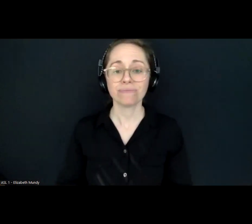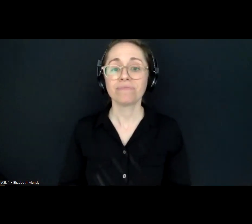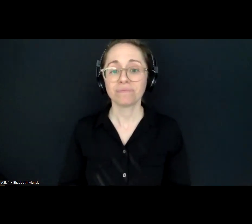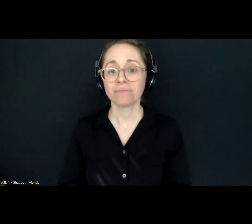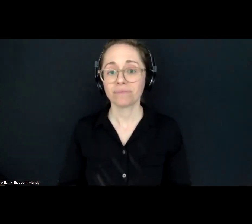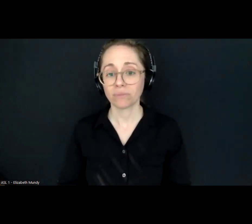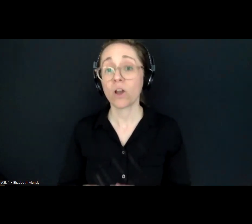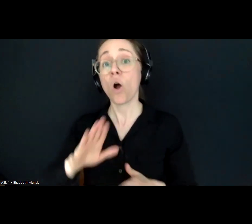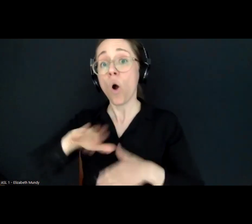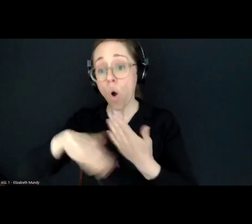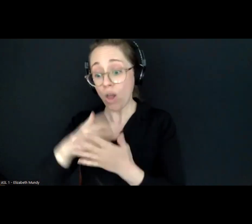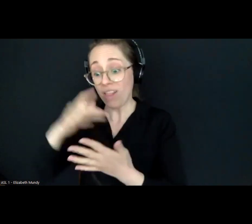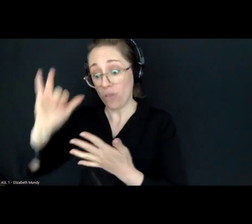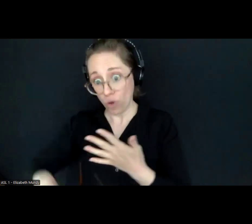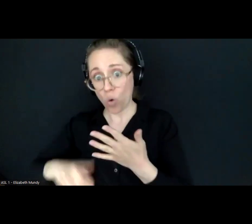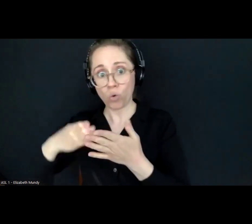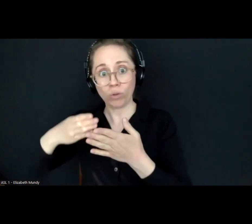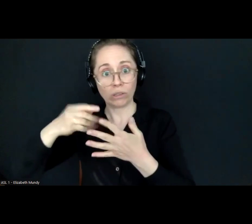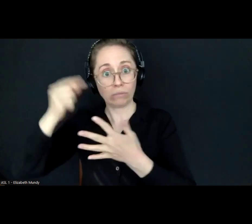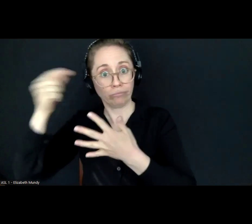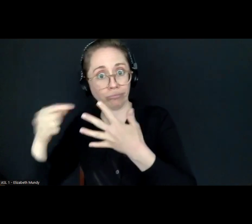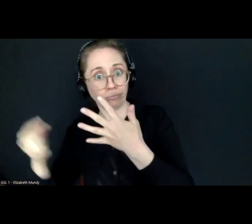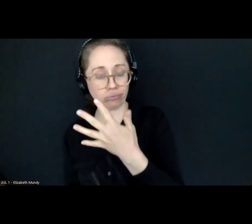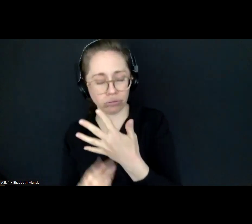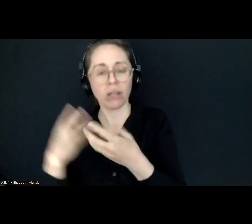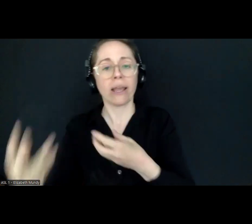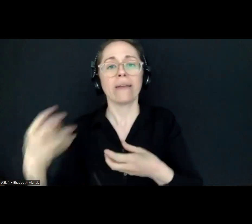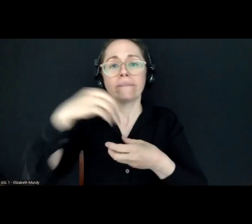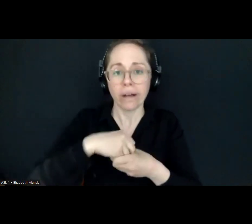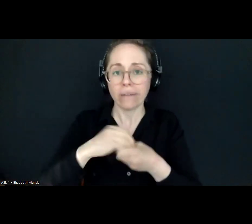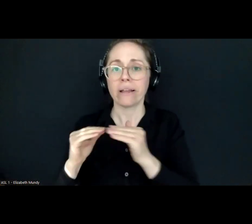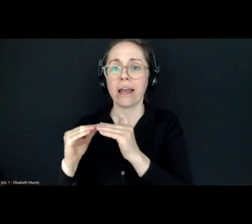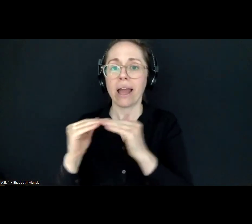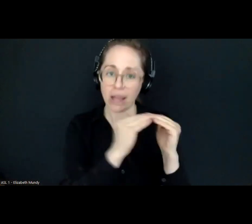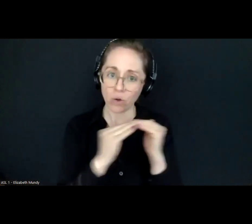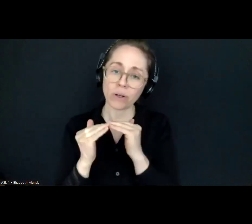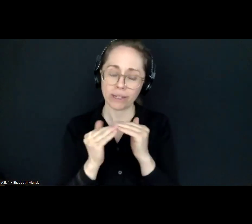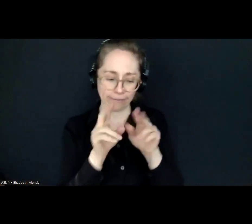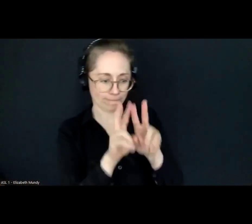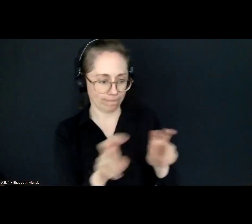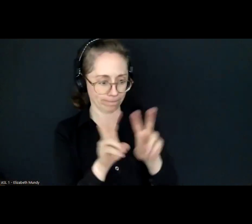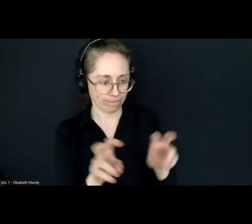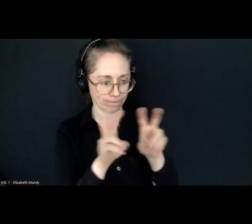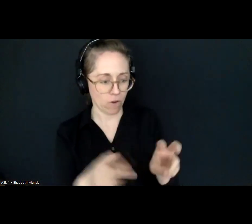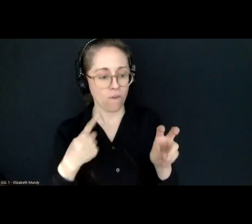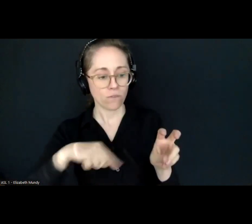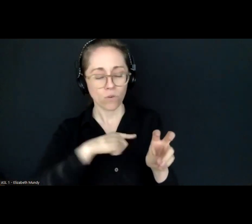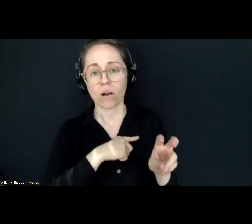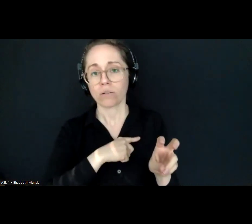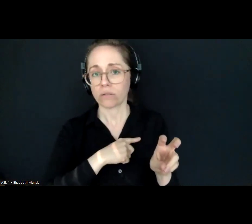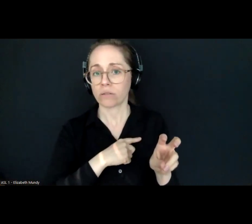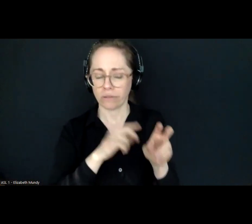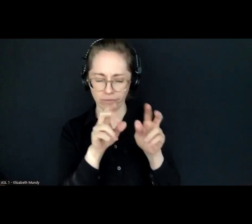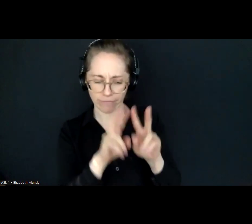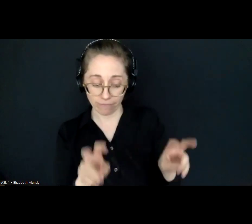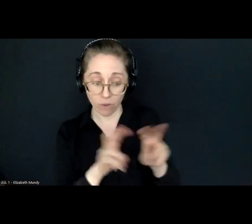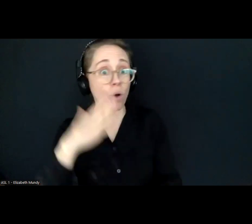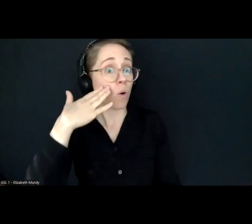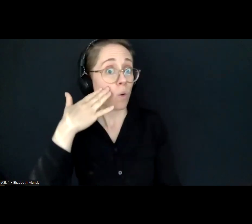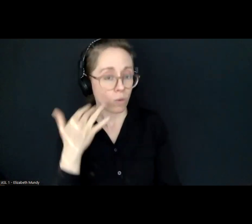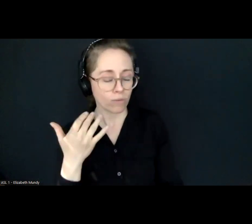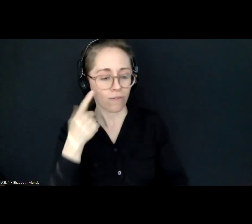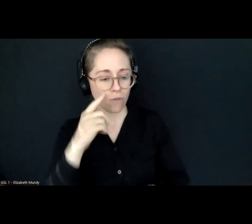an equity analysis that are crucial for us to continue to examine as we're doing